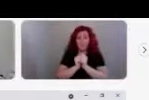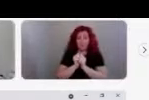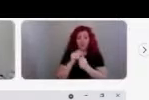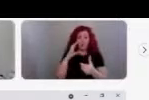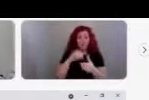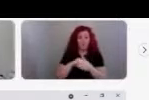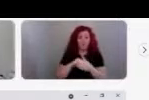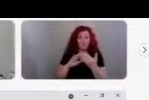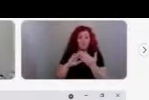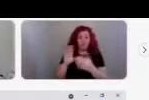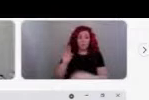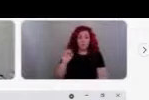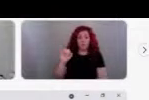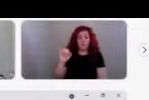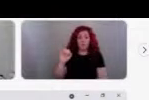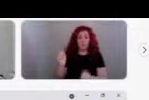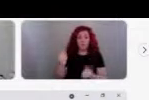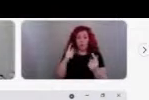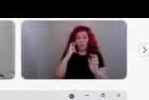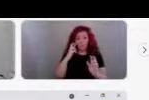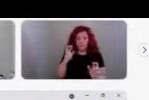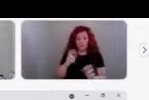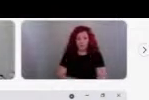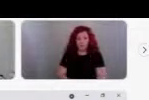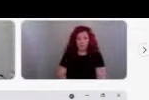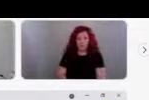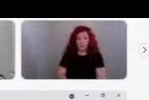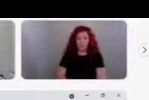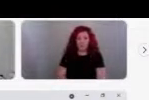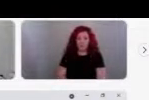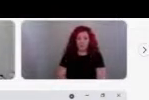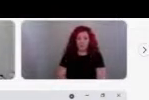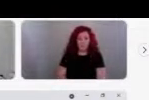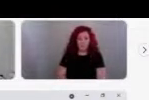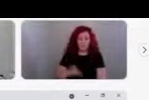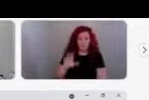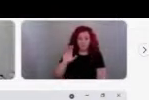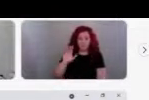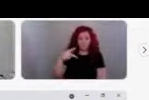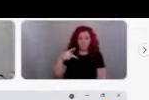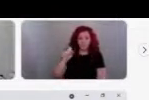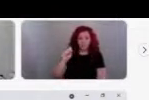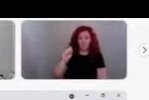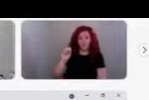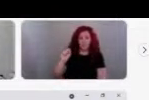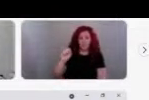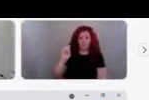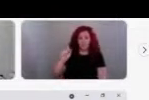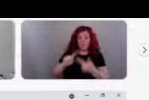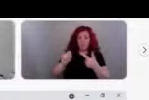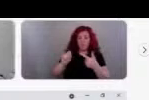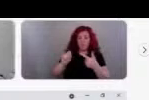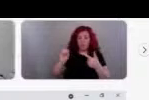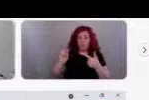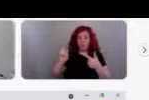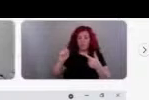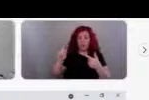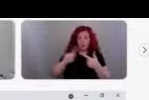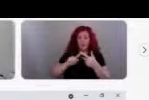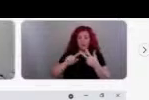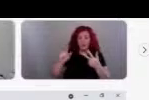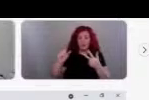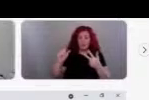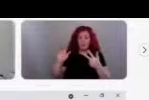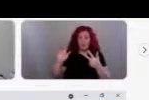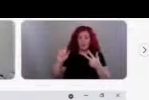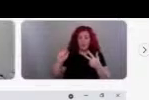community of interests that we all respect uh casas adobe's oral valley and catalina foothills are natural extensions